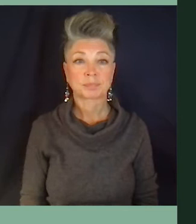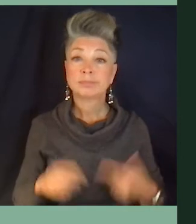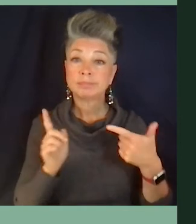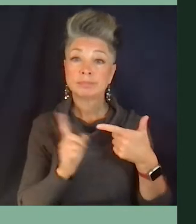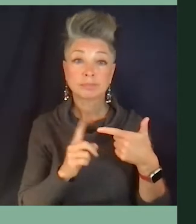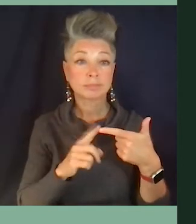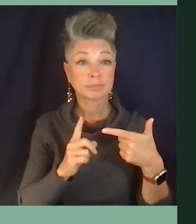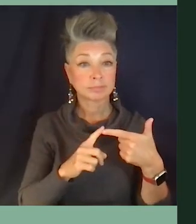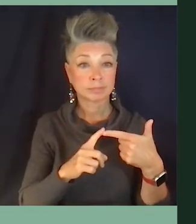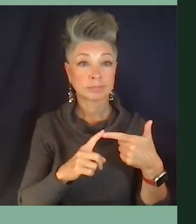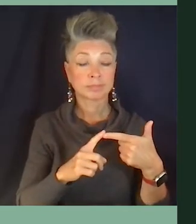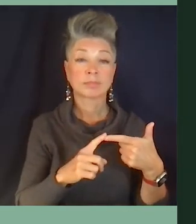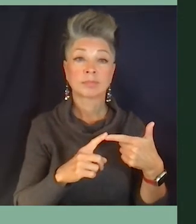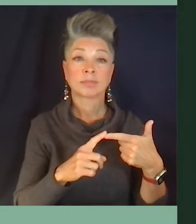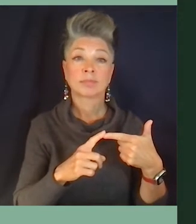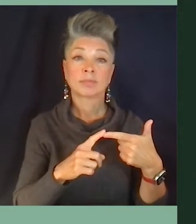Boujou.